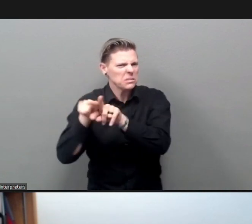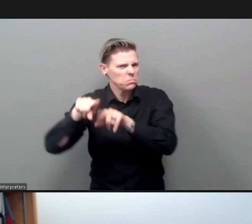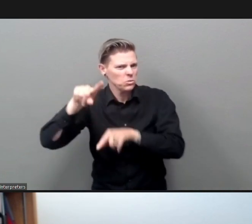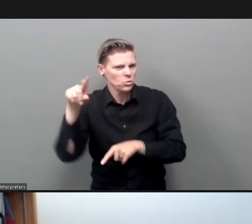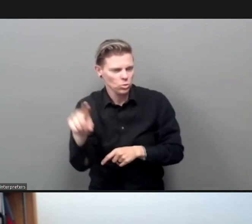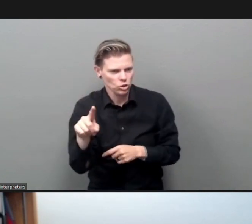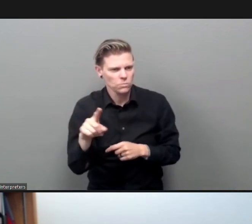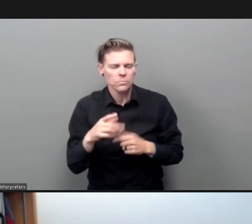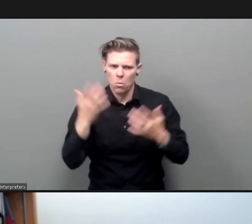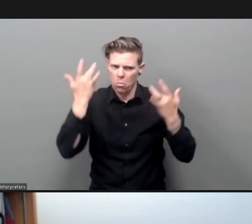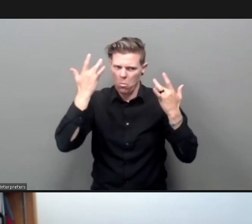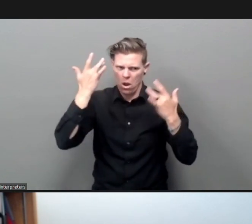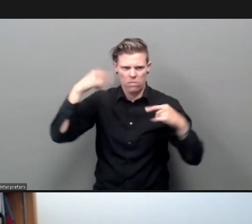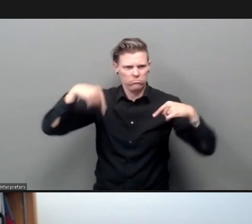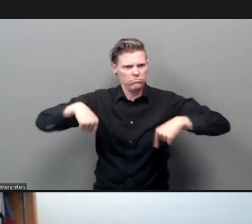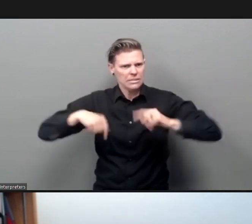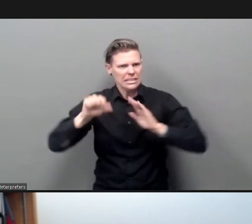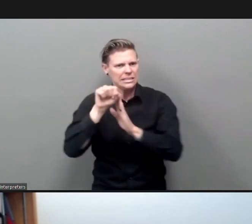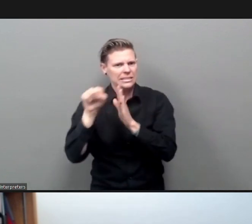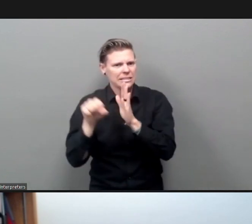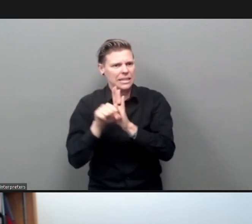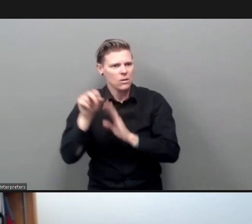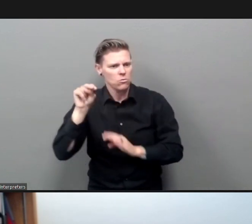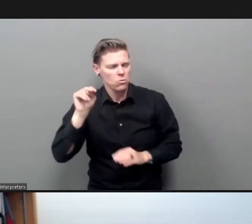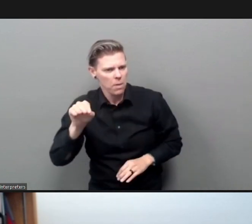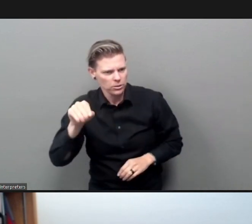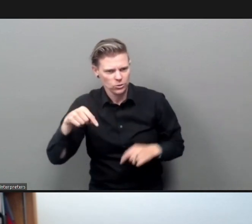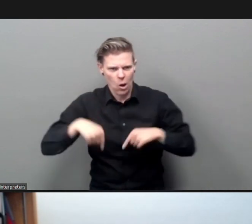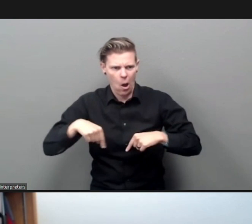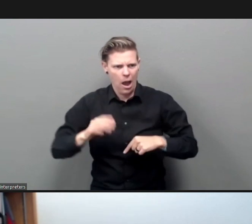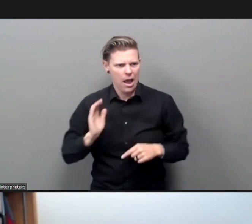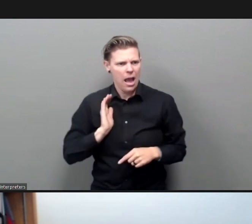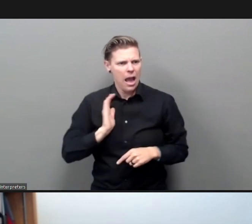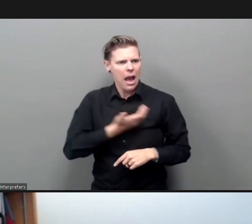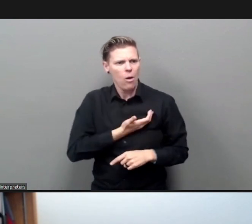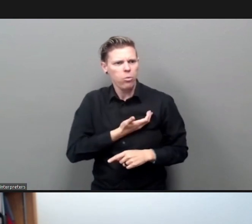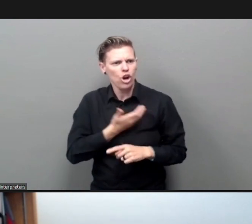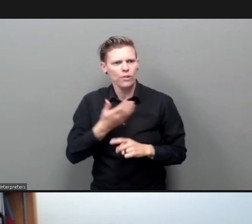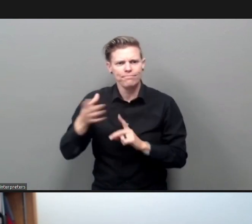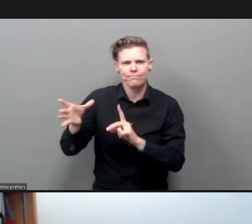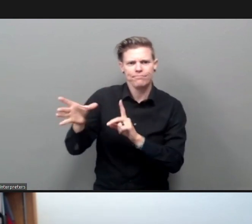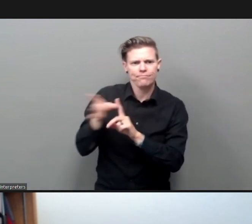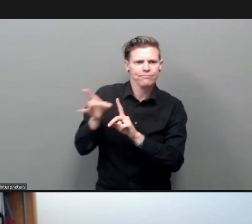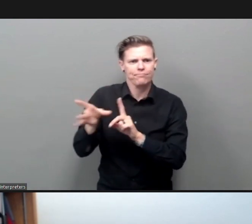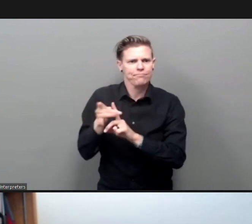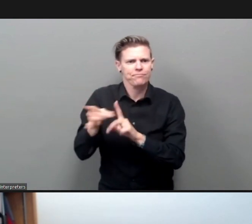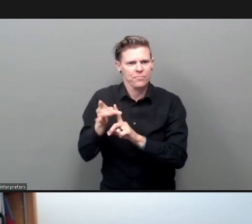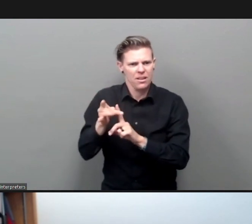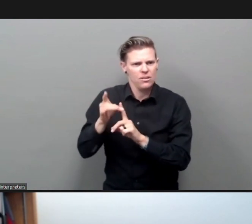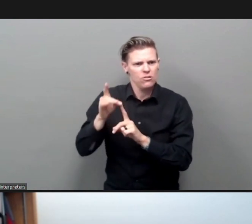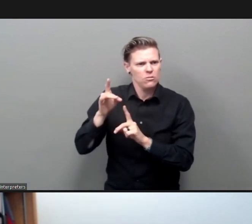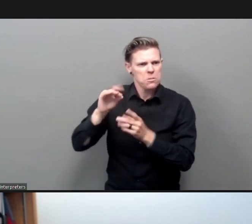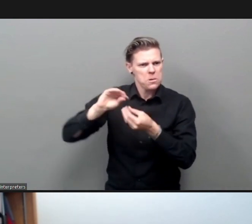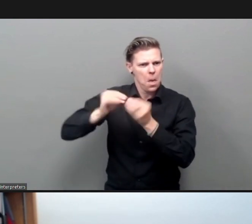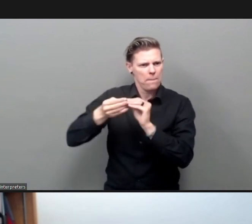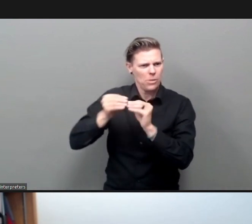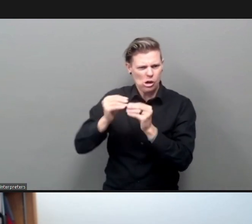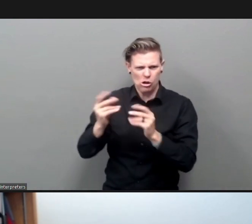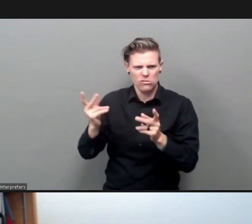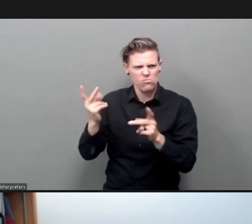higher infection rate than states that have lower vaccination rates